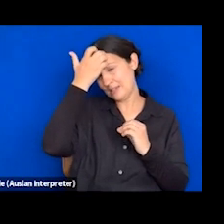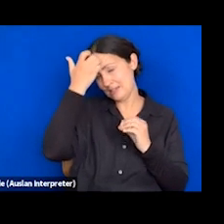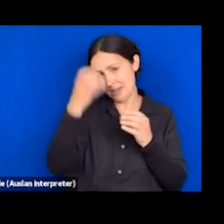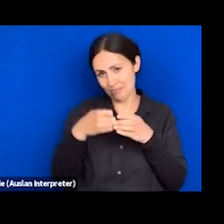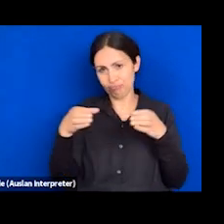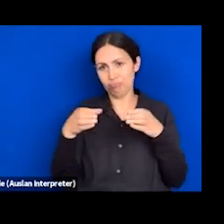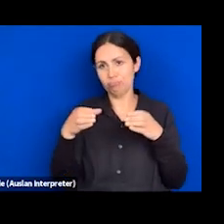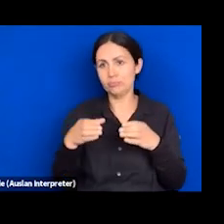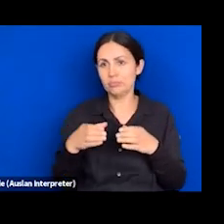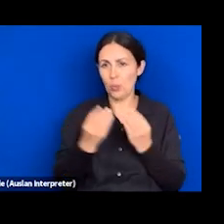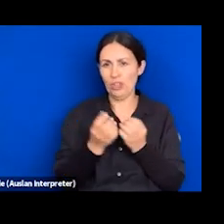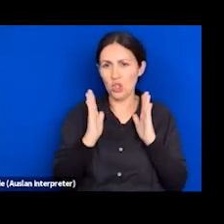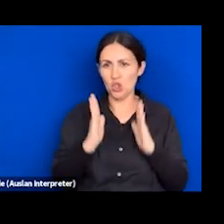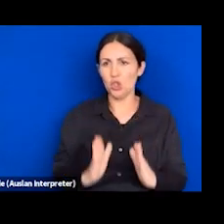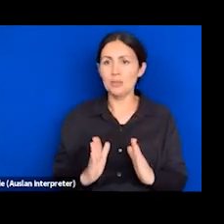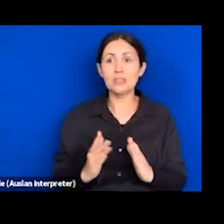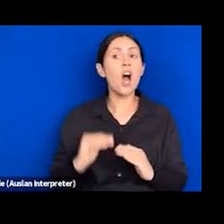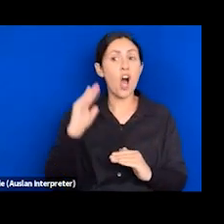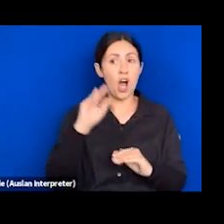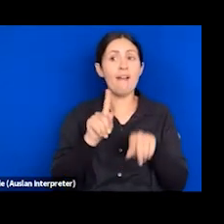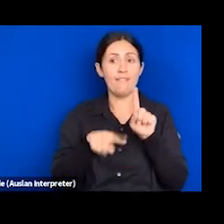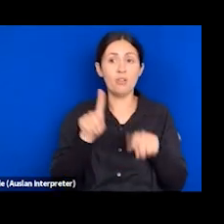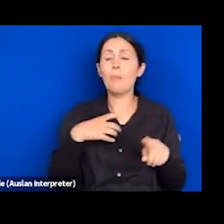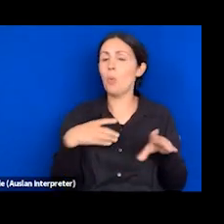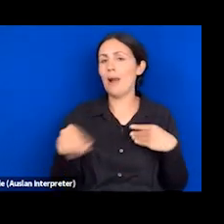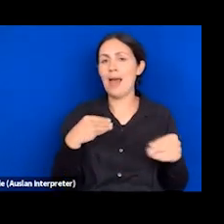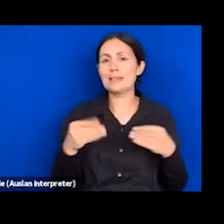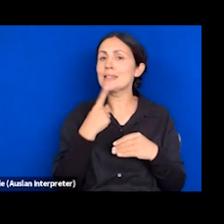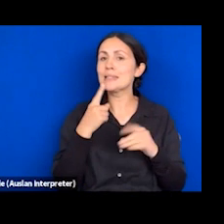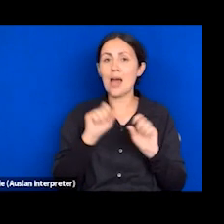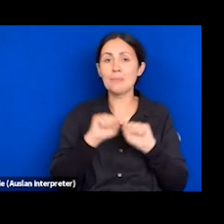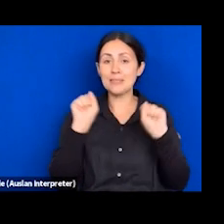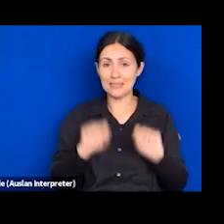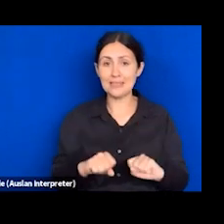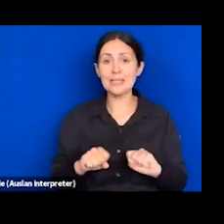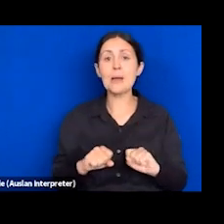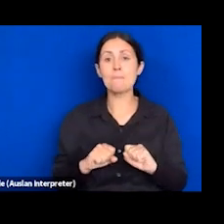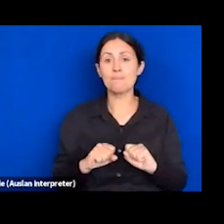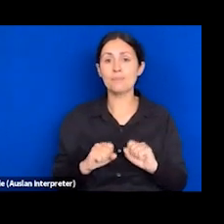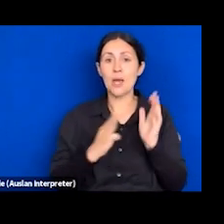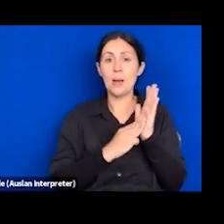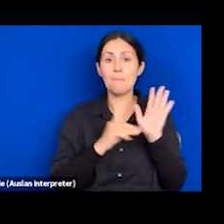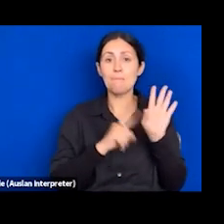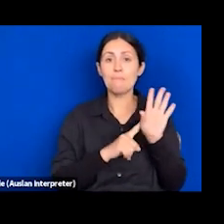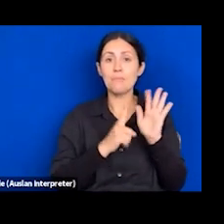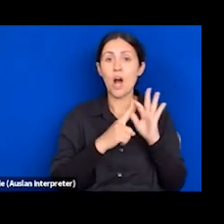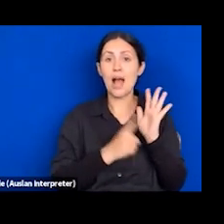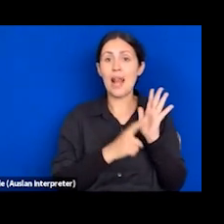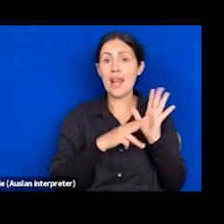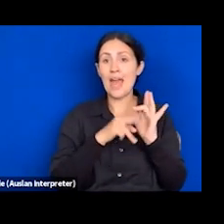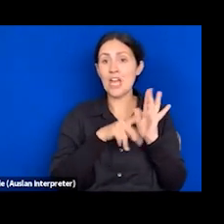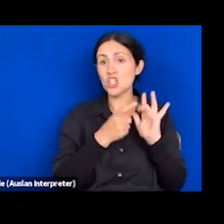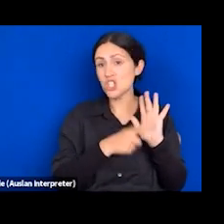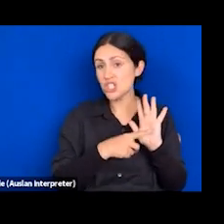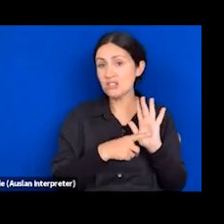Higher variability in this system, a more plastic system related to that, lighter myelination in this system, the processing of